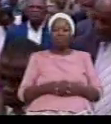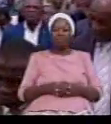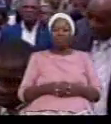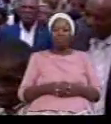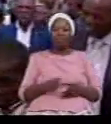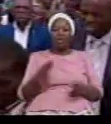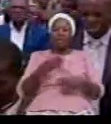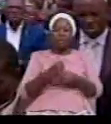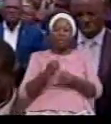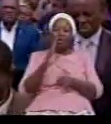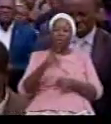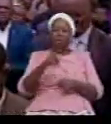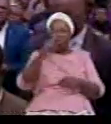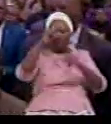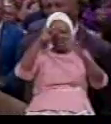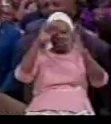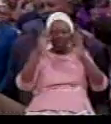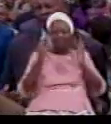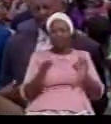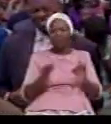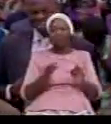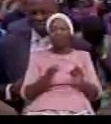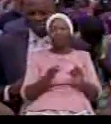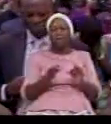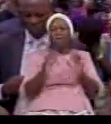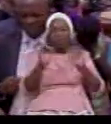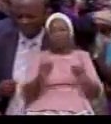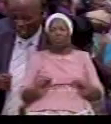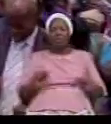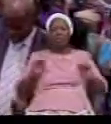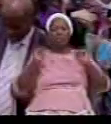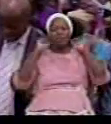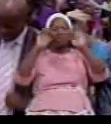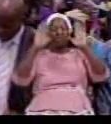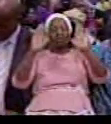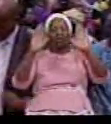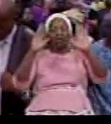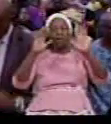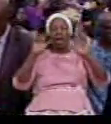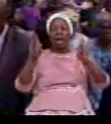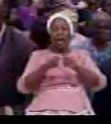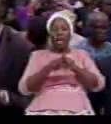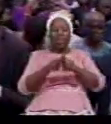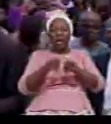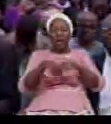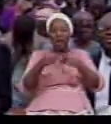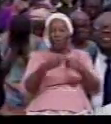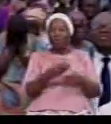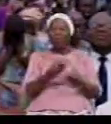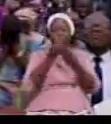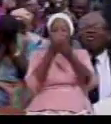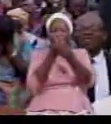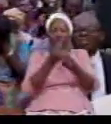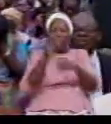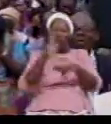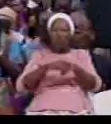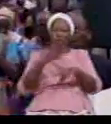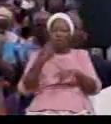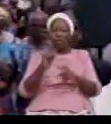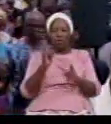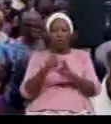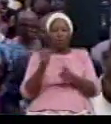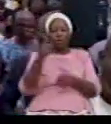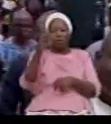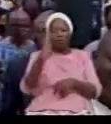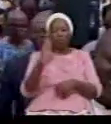Make your consecration as one you will feed on the word of God.